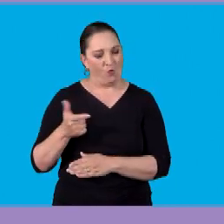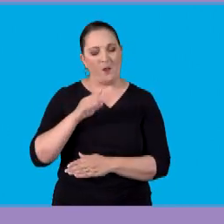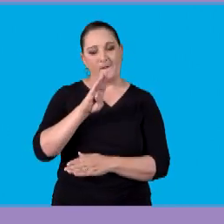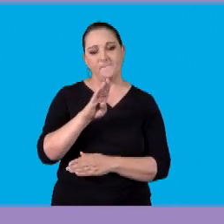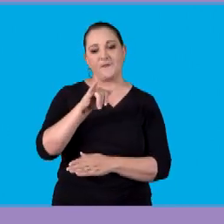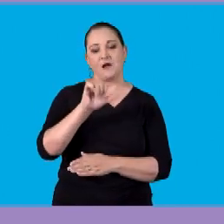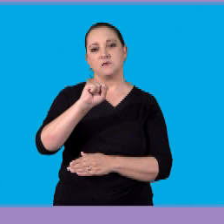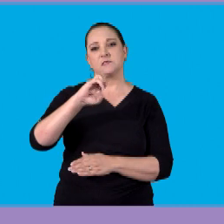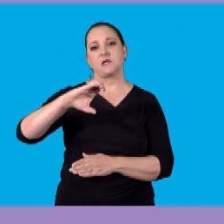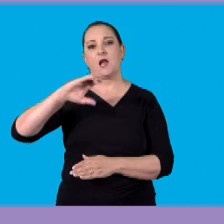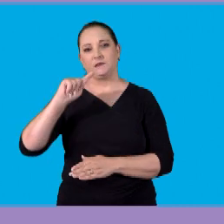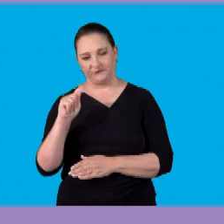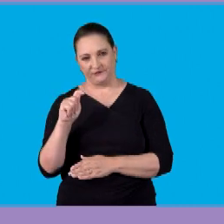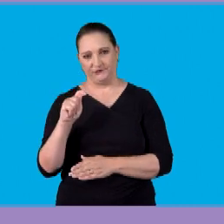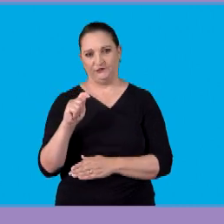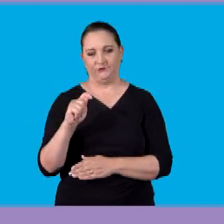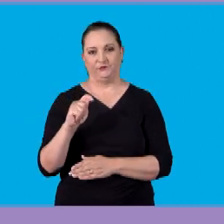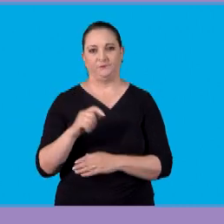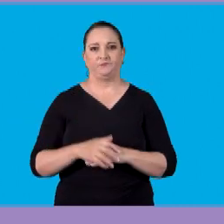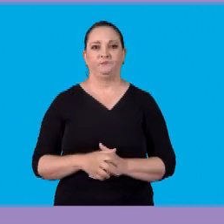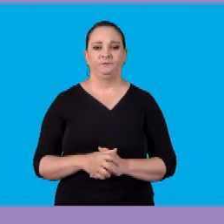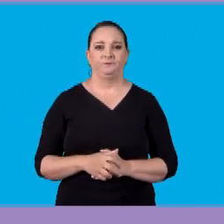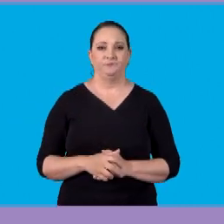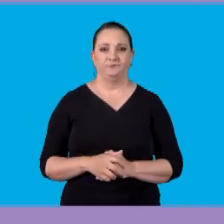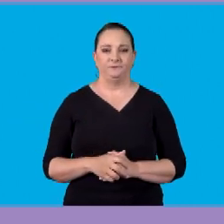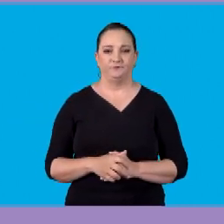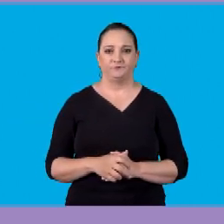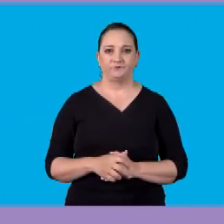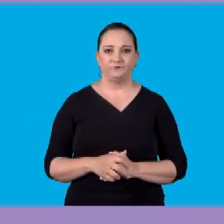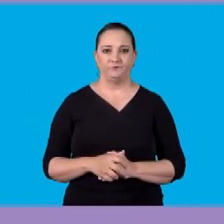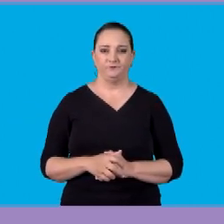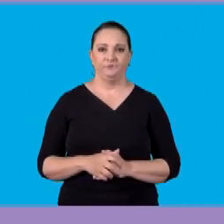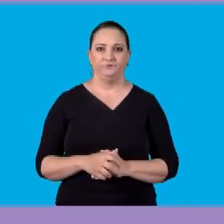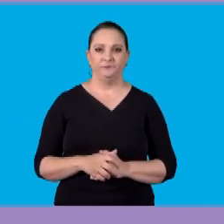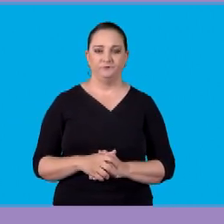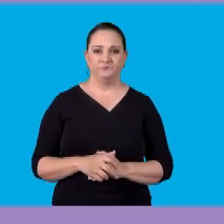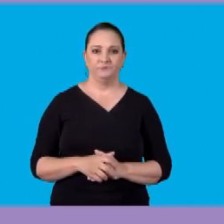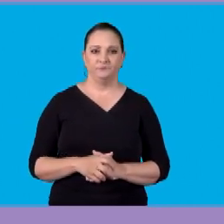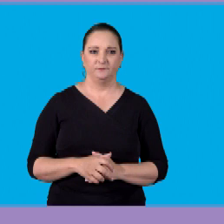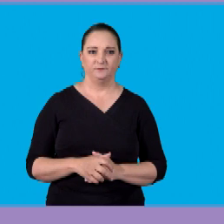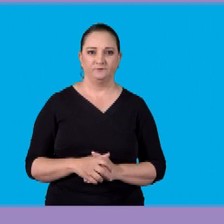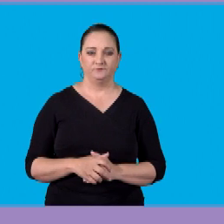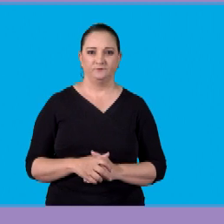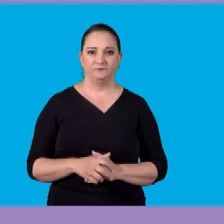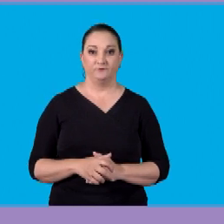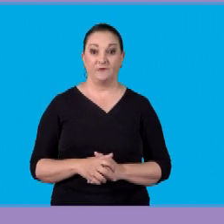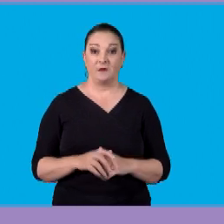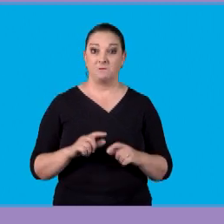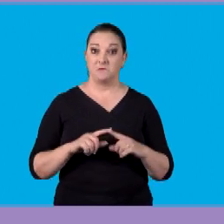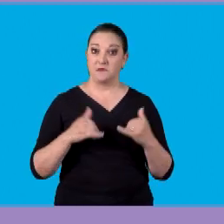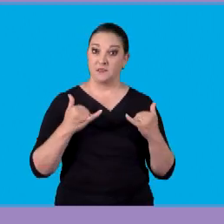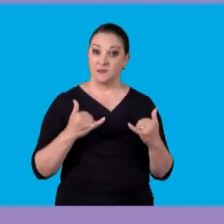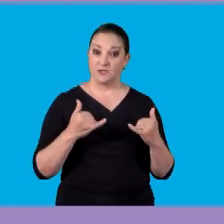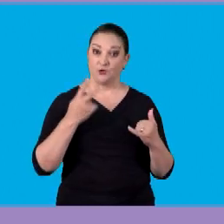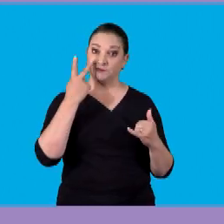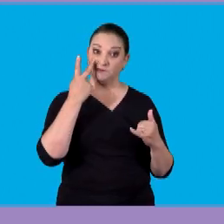of a rhombus bisect each other. The diagonals of a rectangle bisect each other.